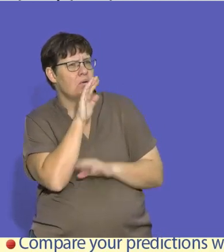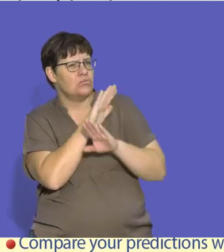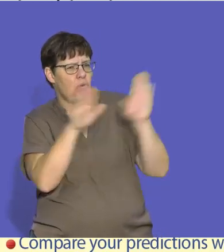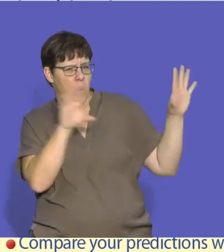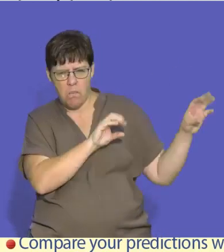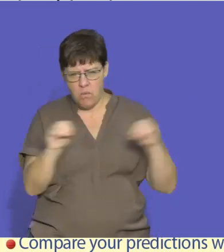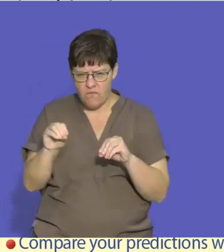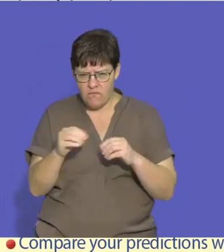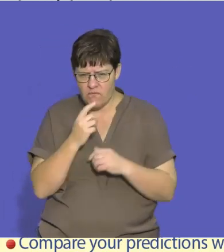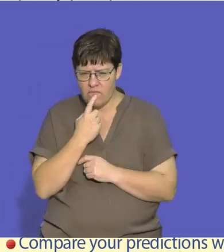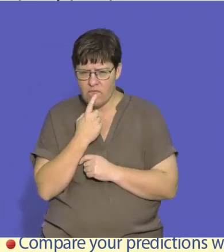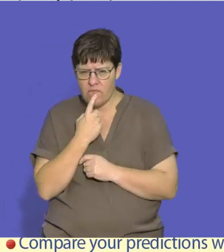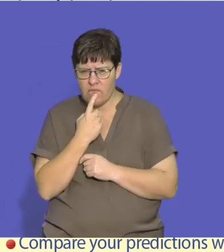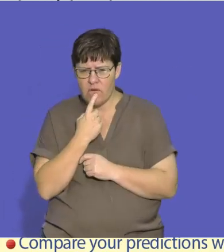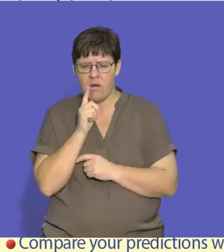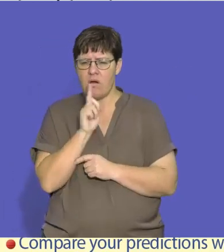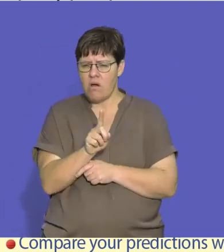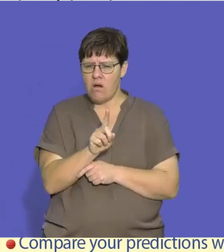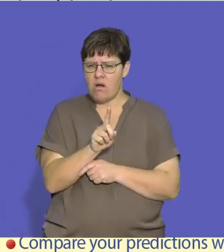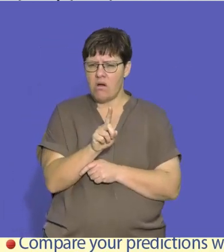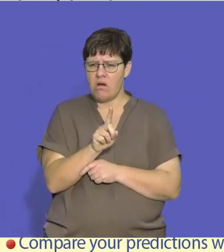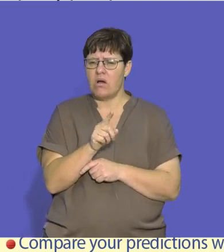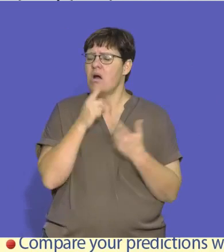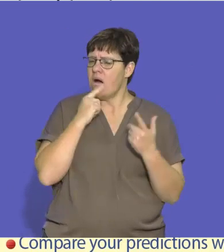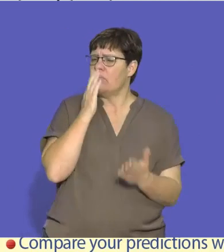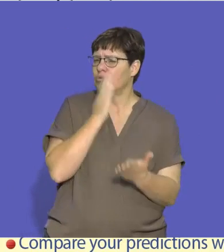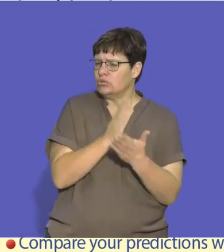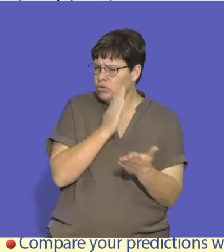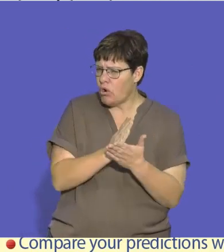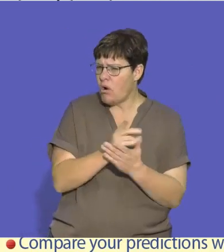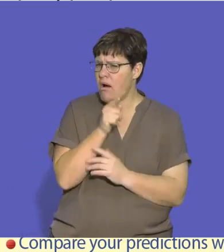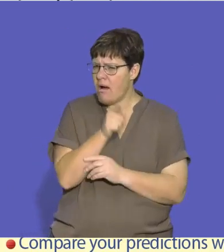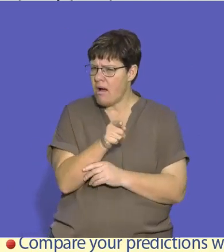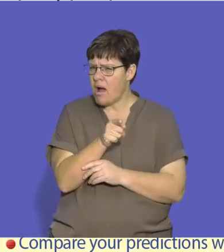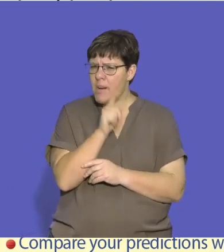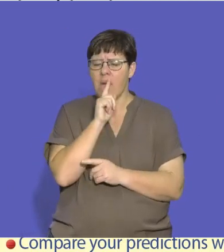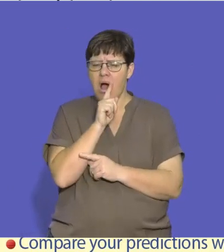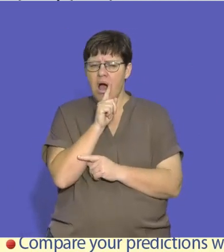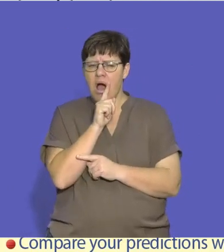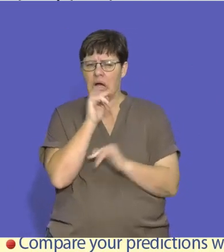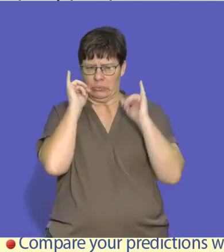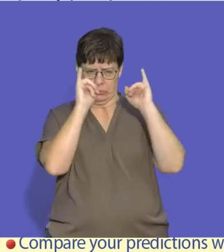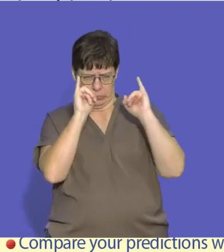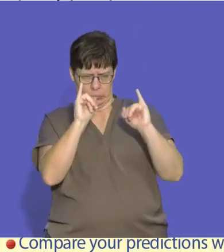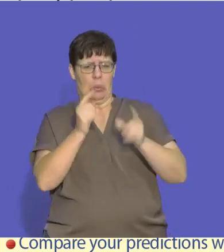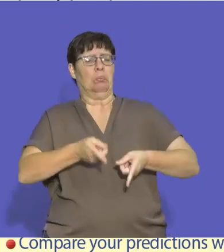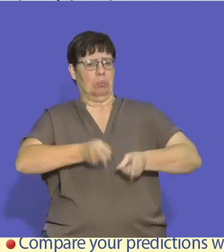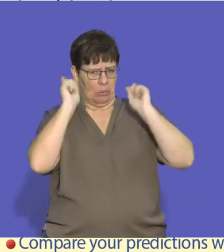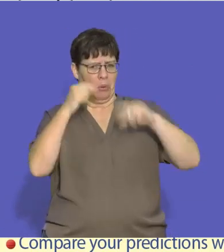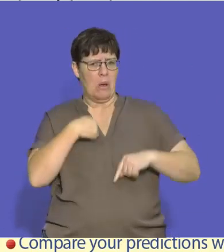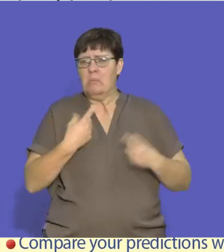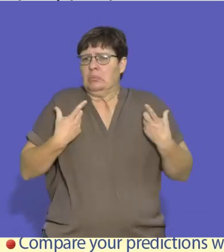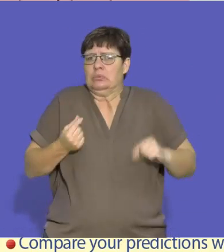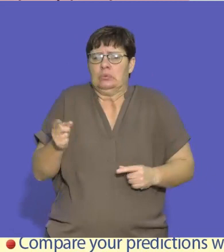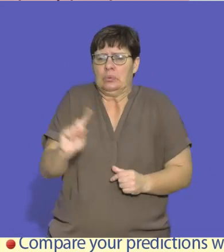move. Someone is watching me. I'm sure they are tough. I must be in terrible danger. What can